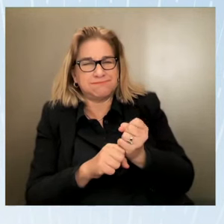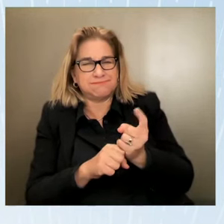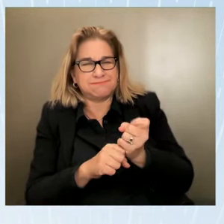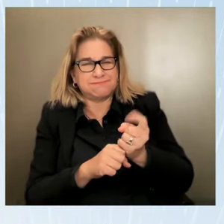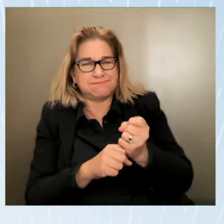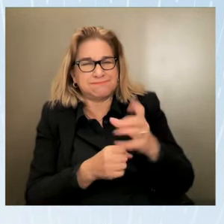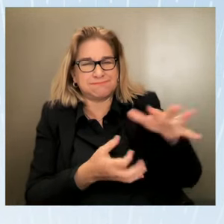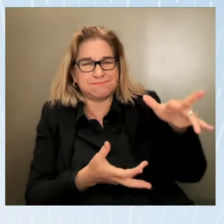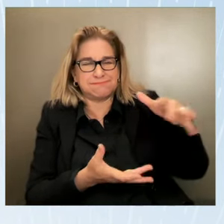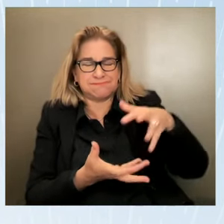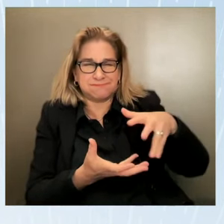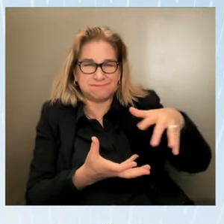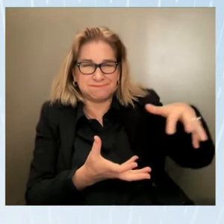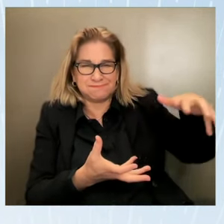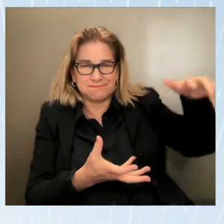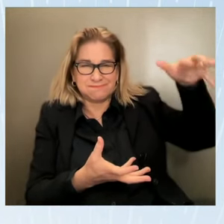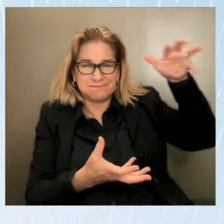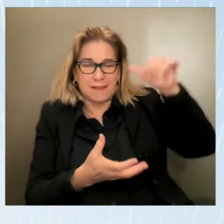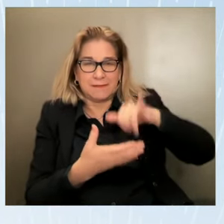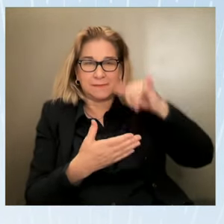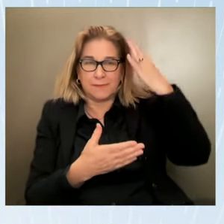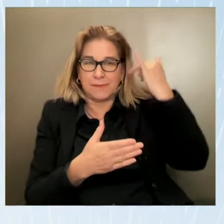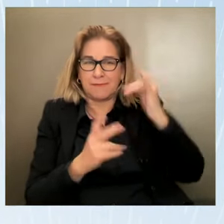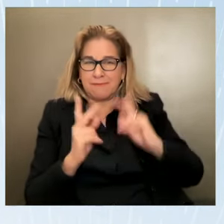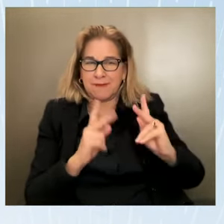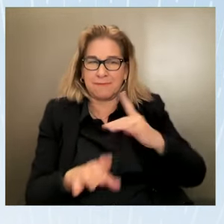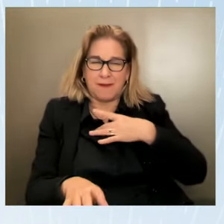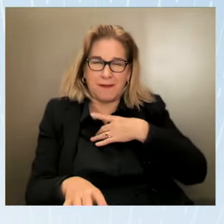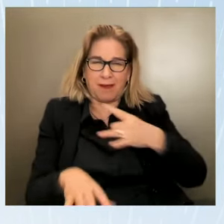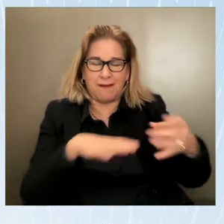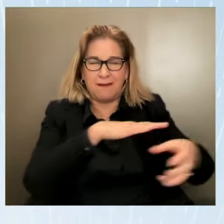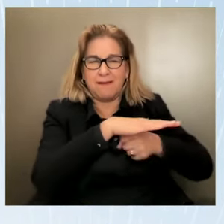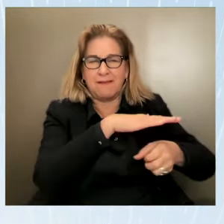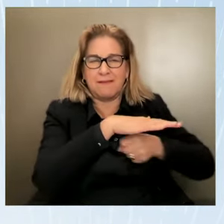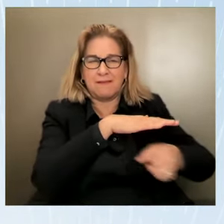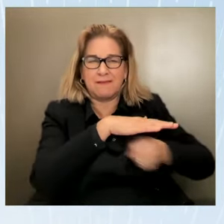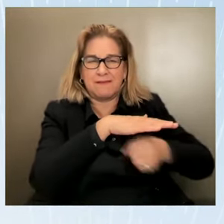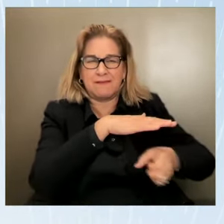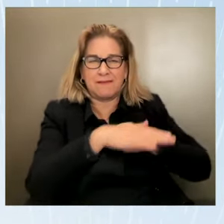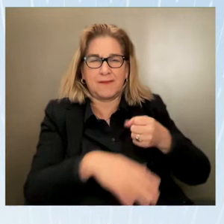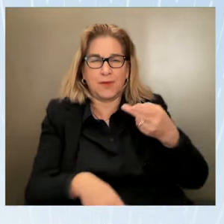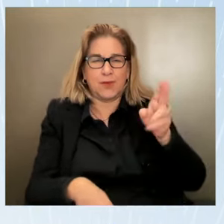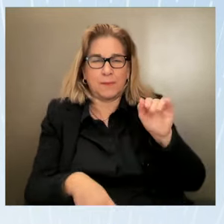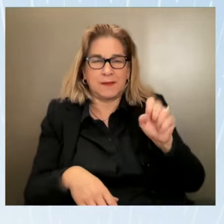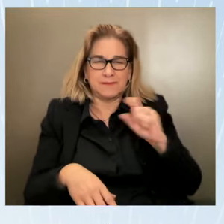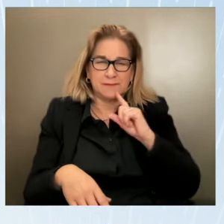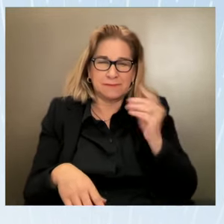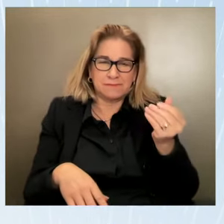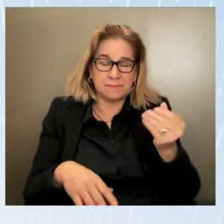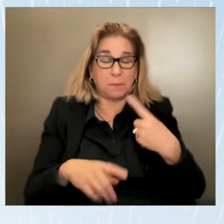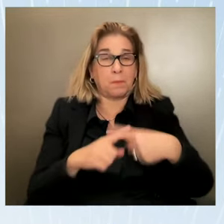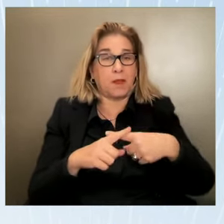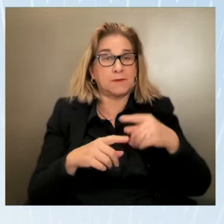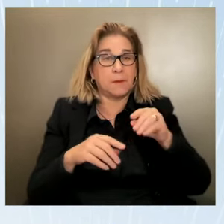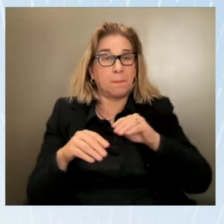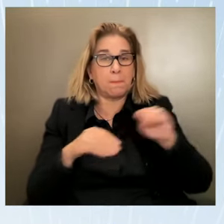global human trafficking is moreover affected by increased migration, as you identified, Tony, in the context of Ukraine and in other places, and displacement